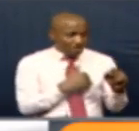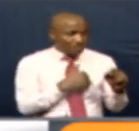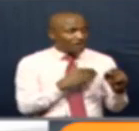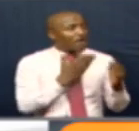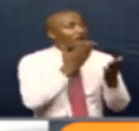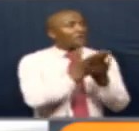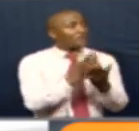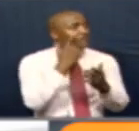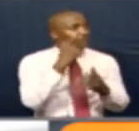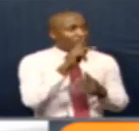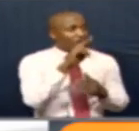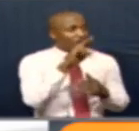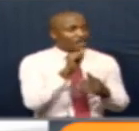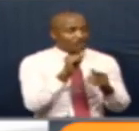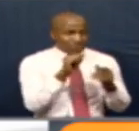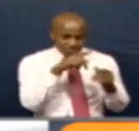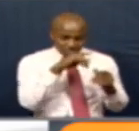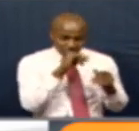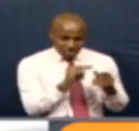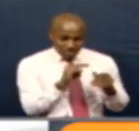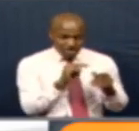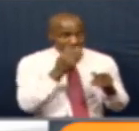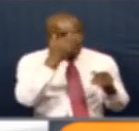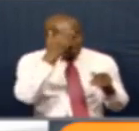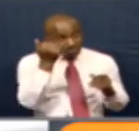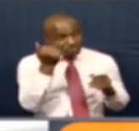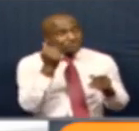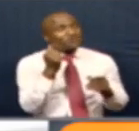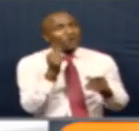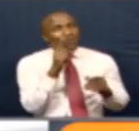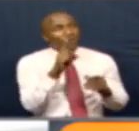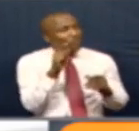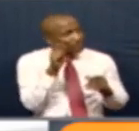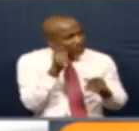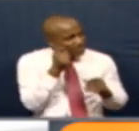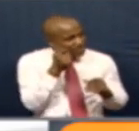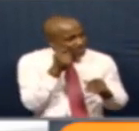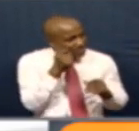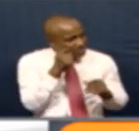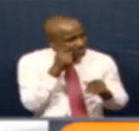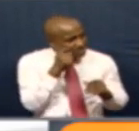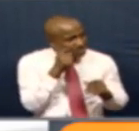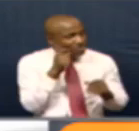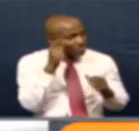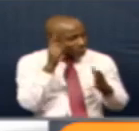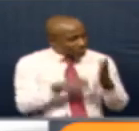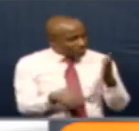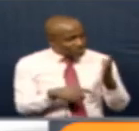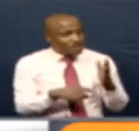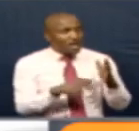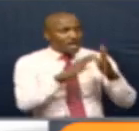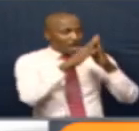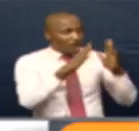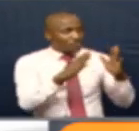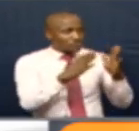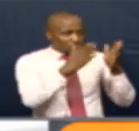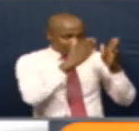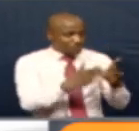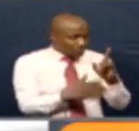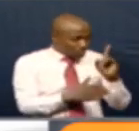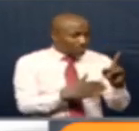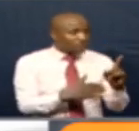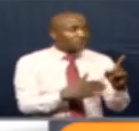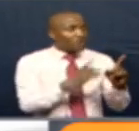for a KRA PIN certificate, mm-hmm. because one of the key prerequisites is the one household, one